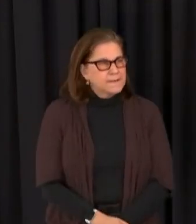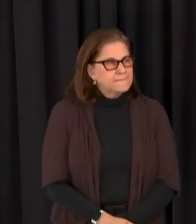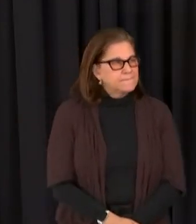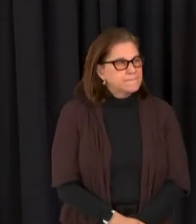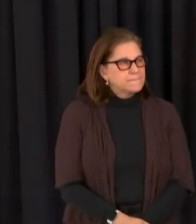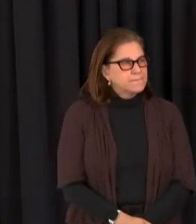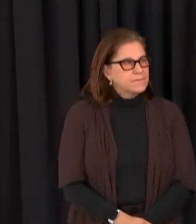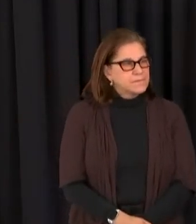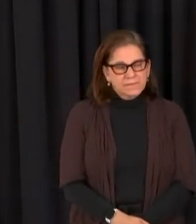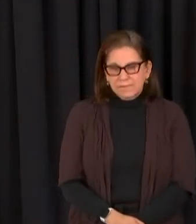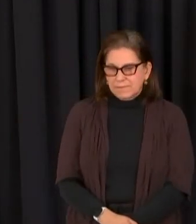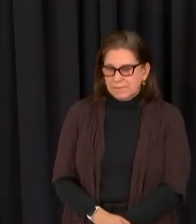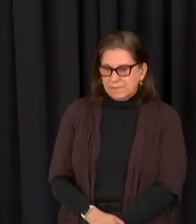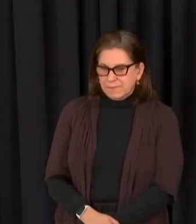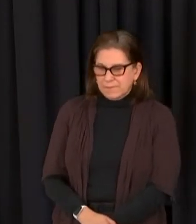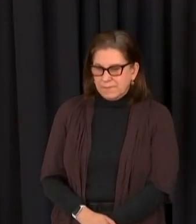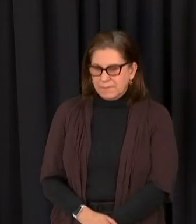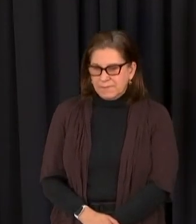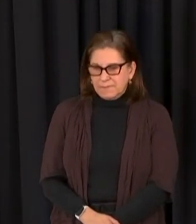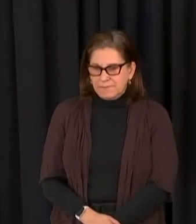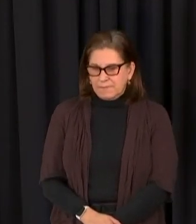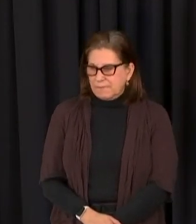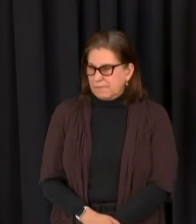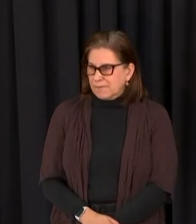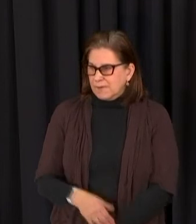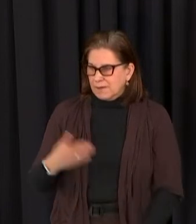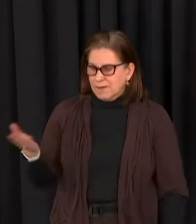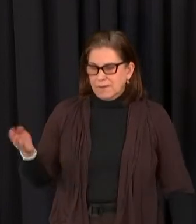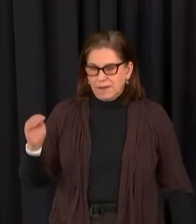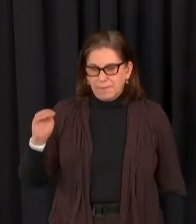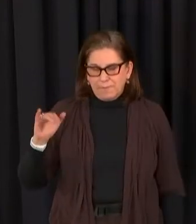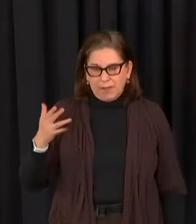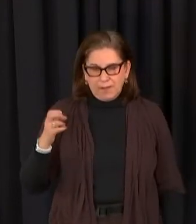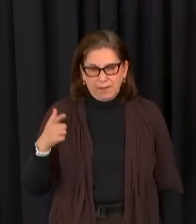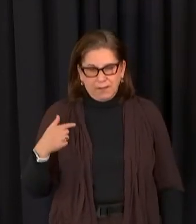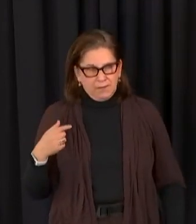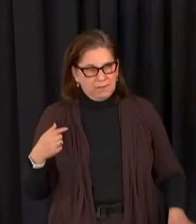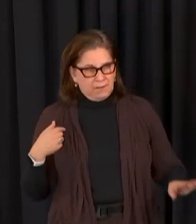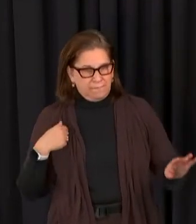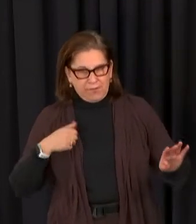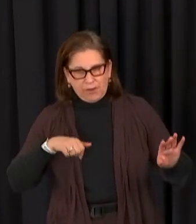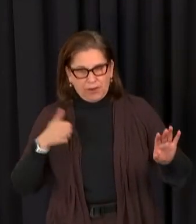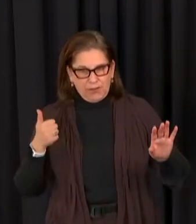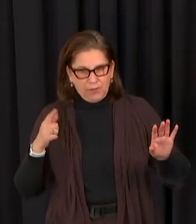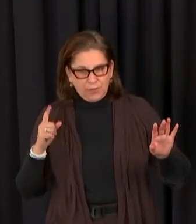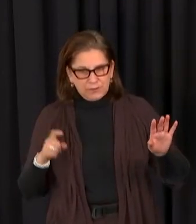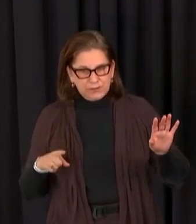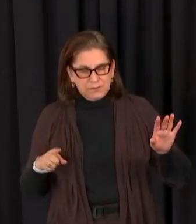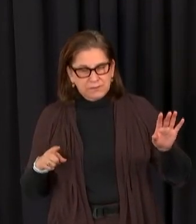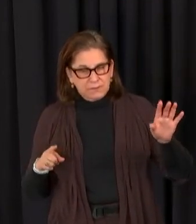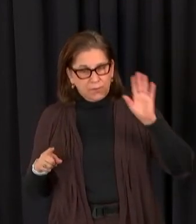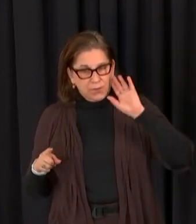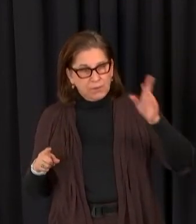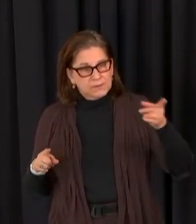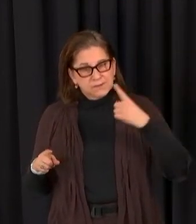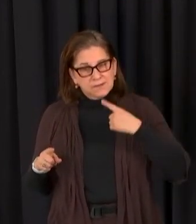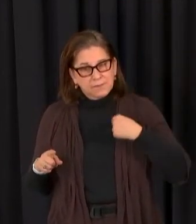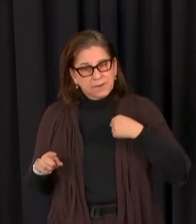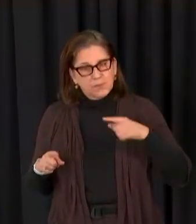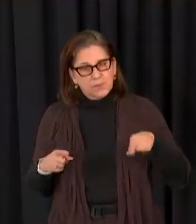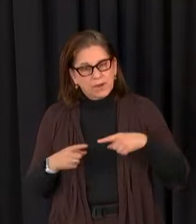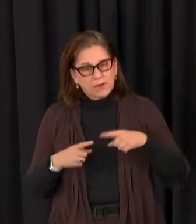Yes, I will come back to you with the cadence of when we can report that, but I expect